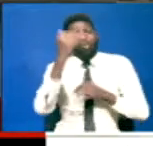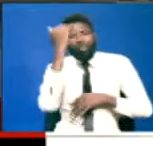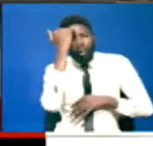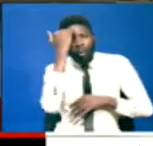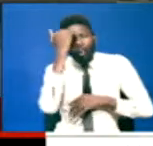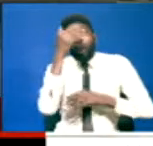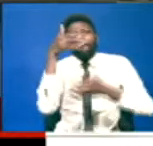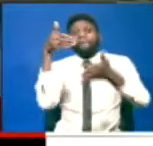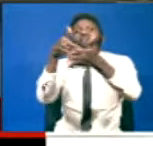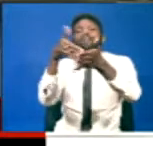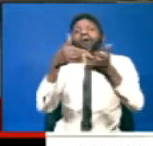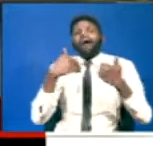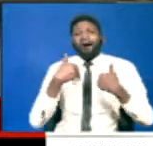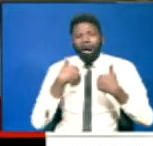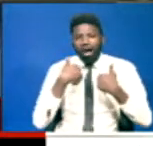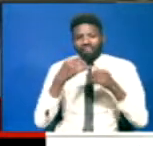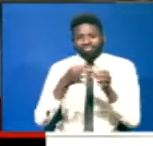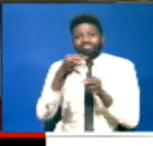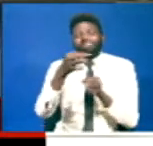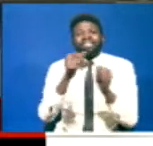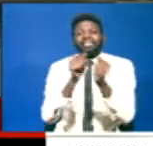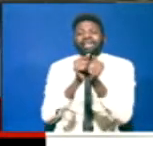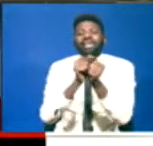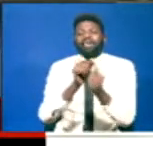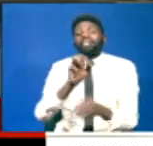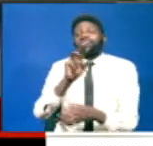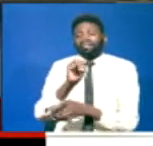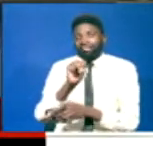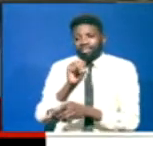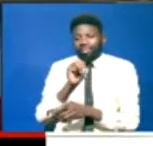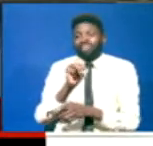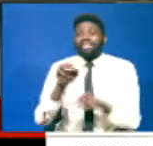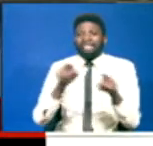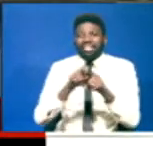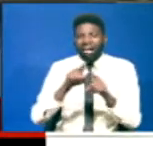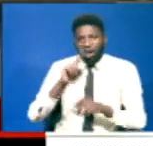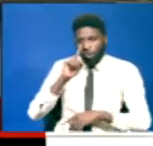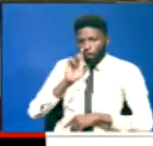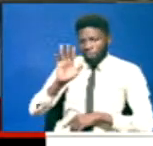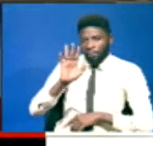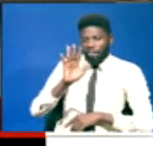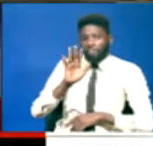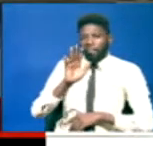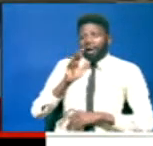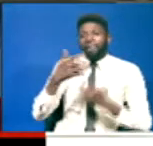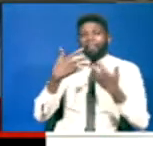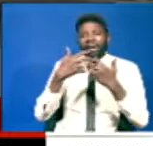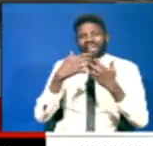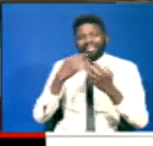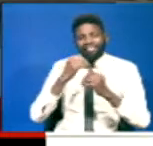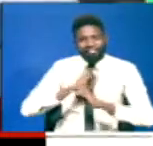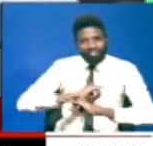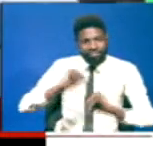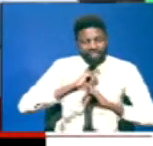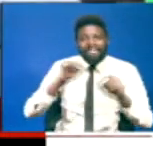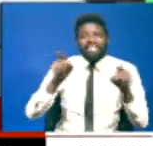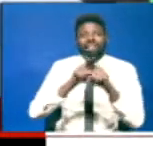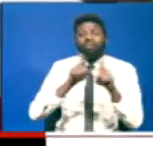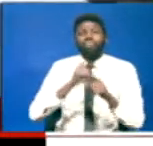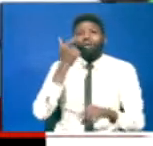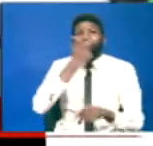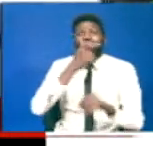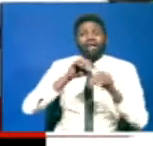obstacle 10 meters away, homemade vacuum cleaners and oil spill cleanup, among others.